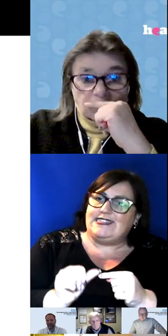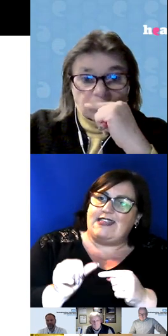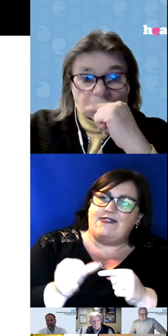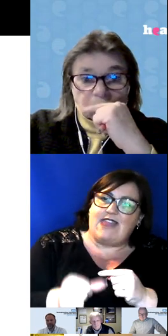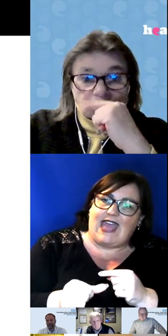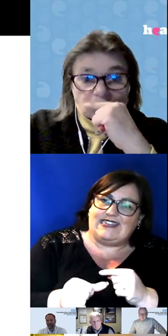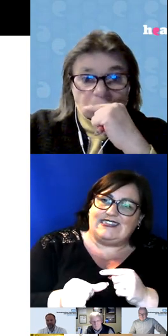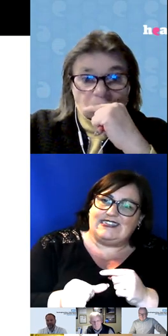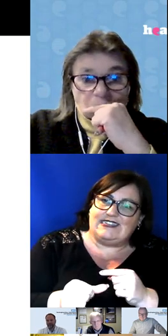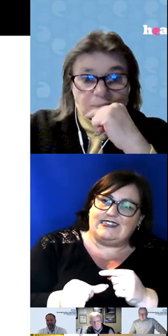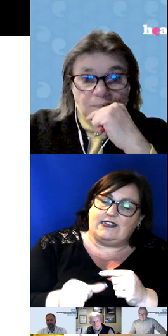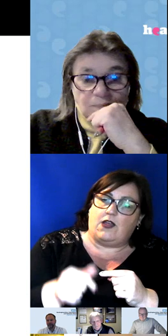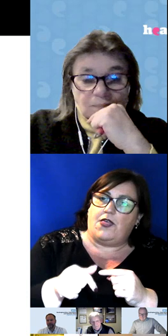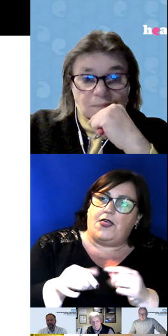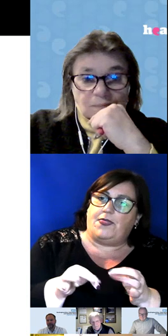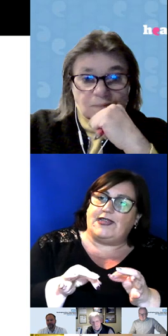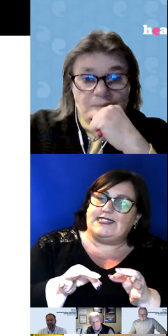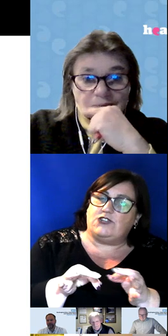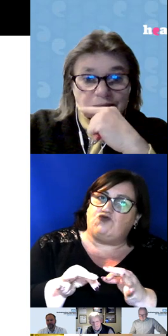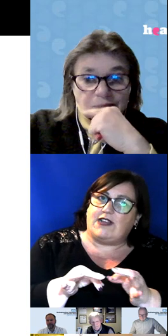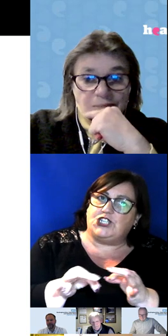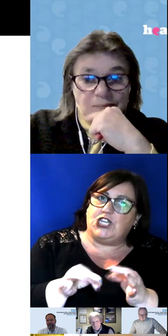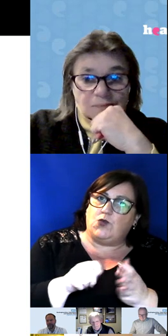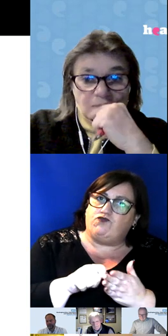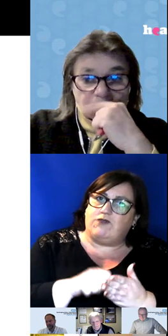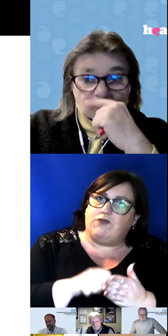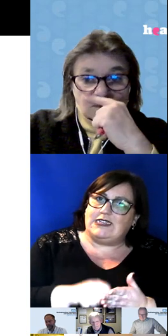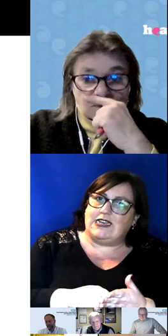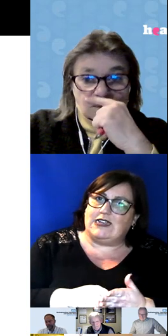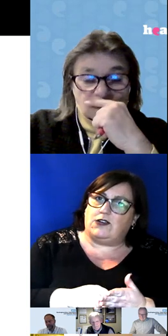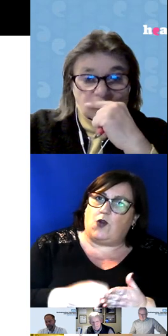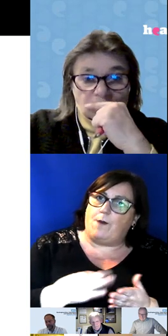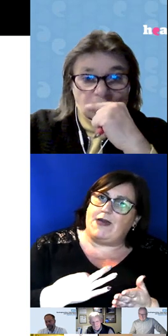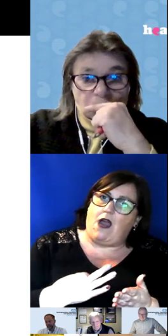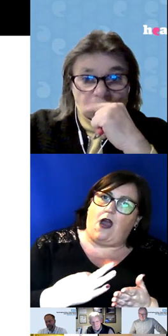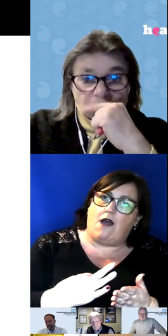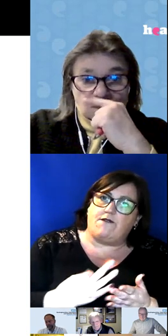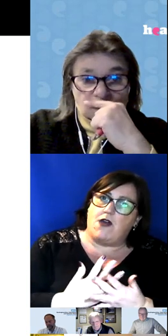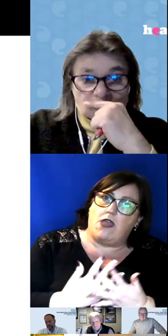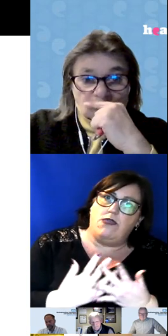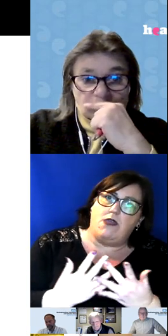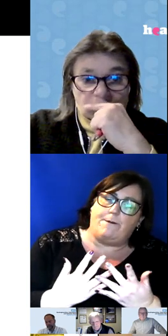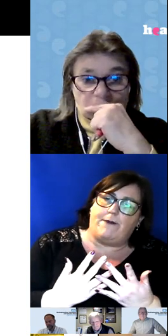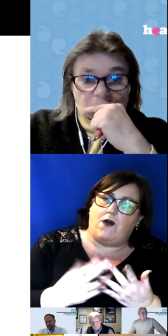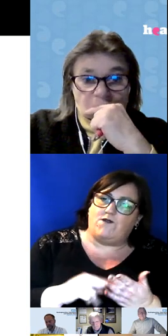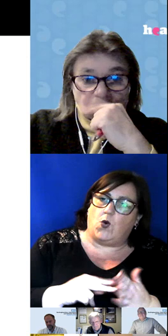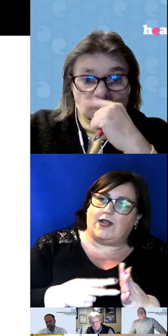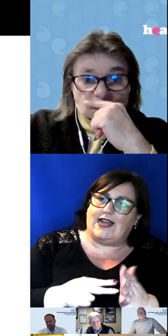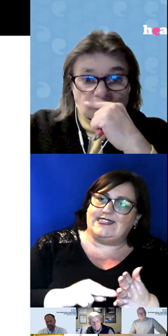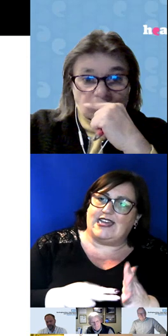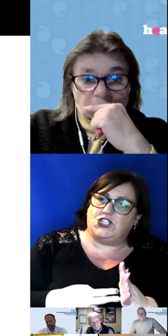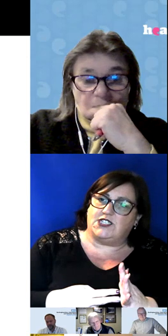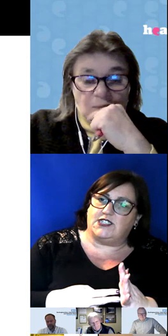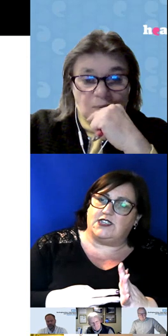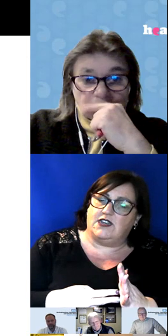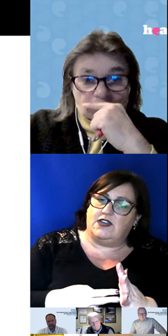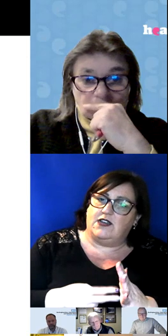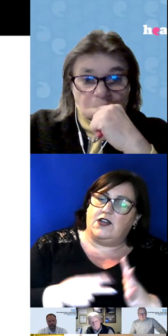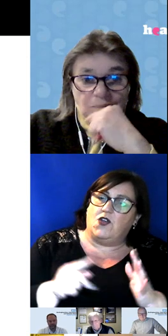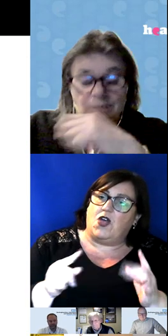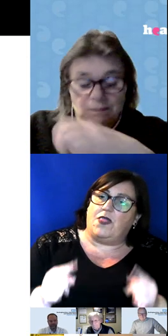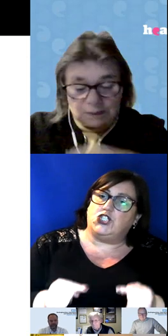strategy that is written on behalf of a number of different organisations, the challenge is that that there is an expectation that